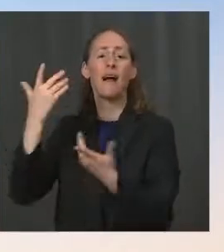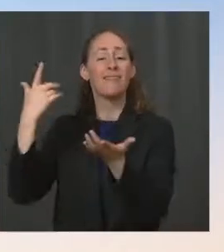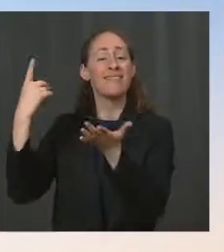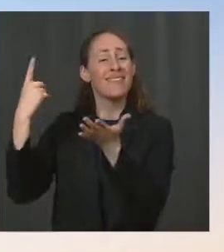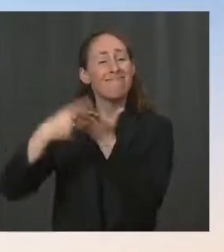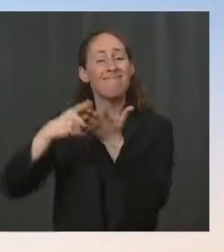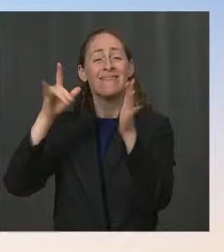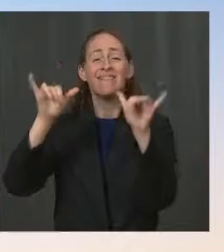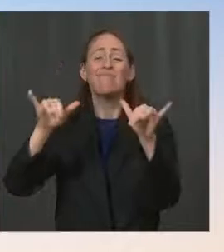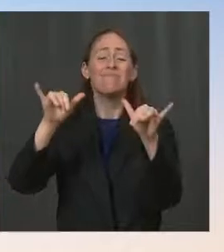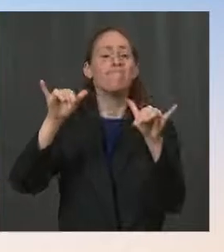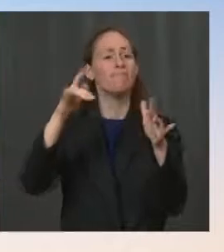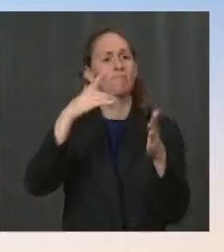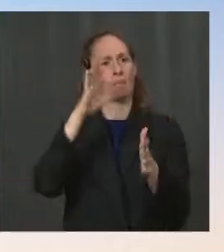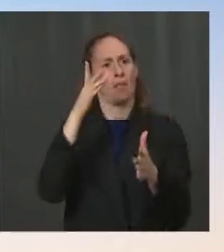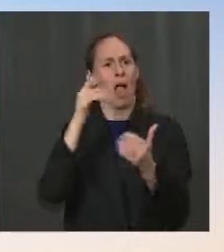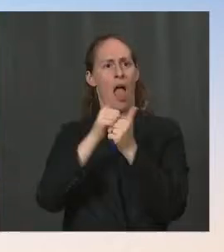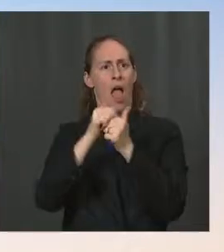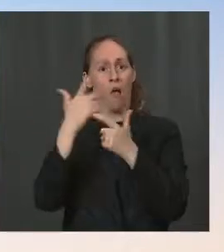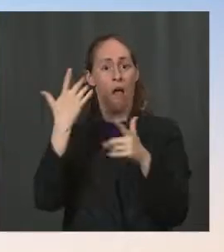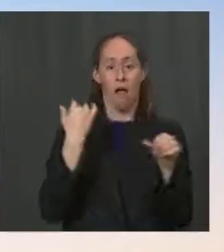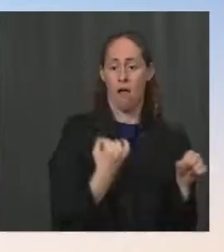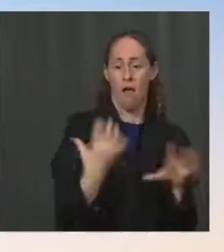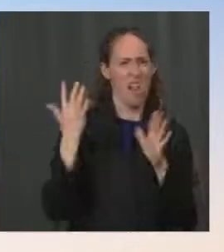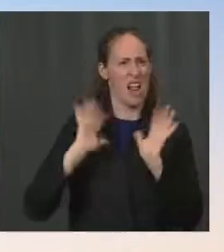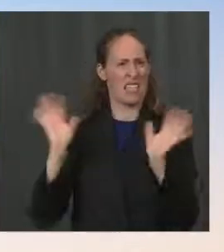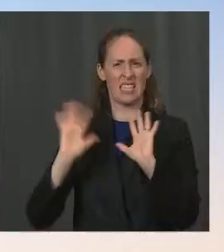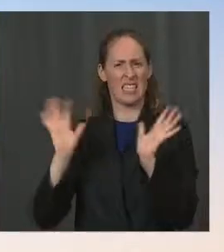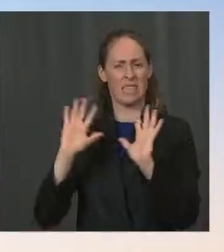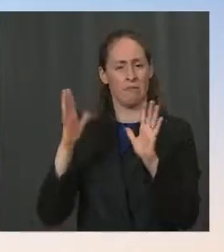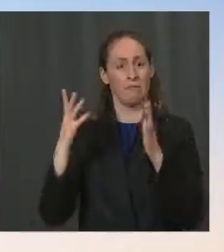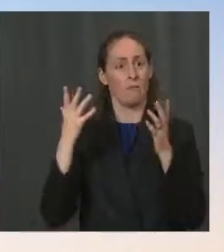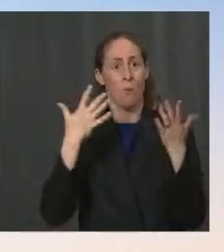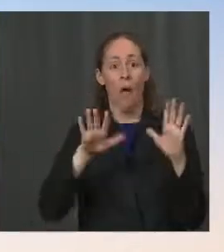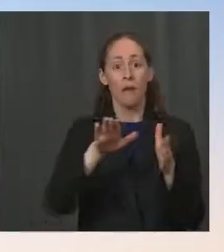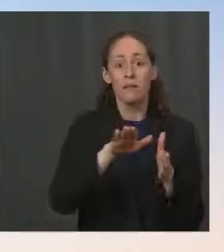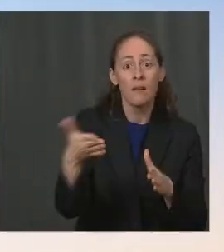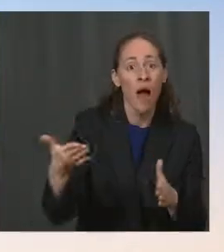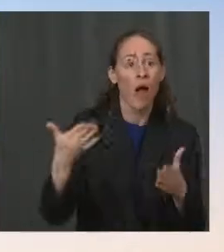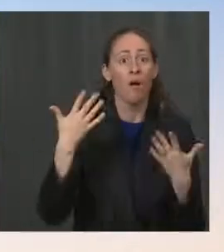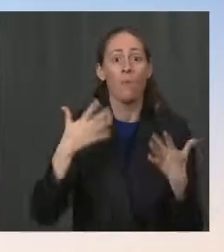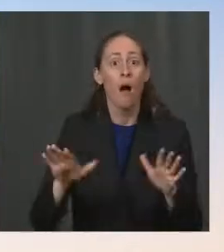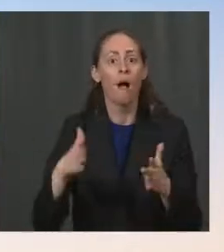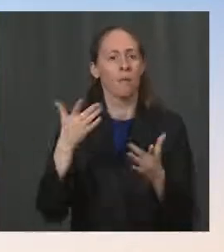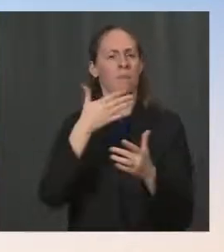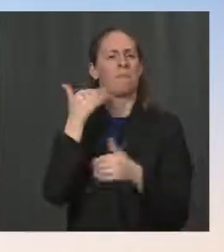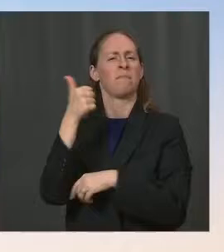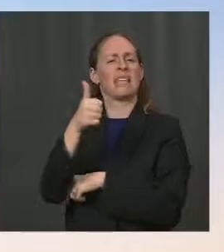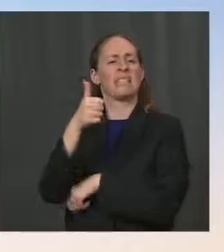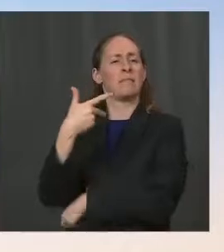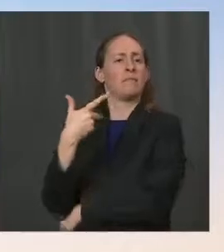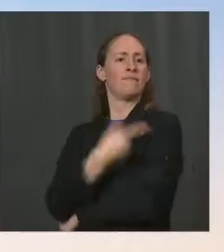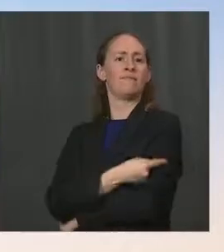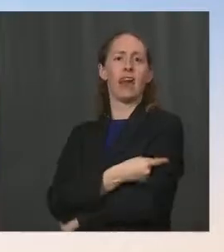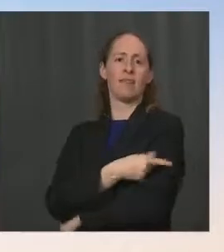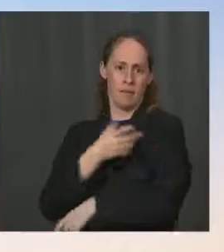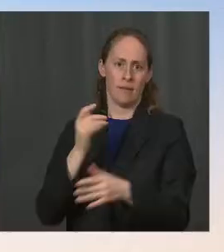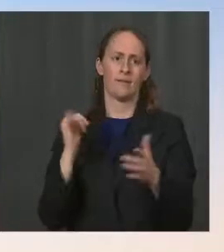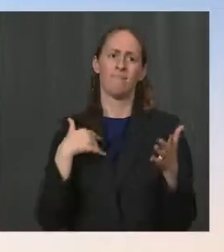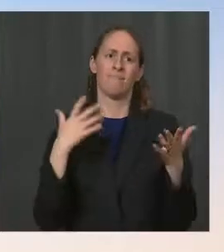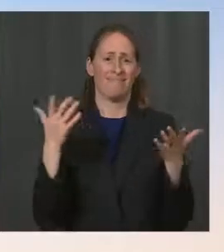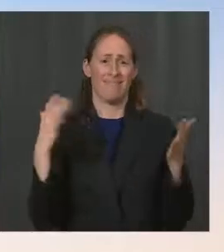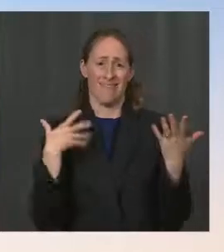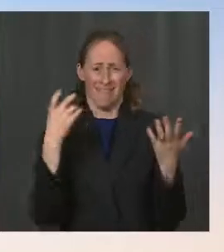from hospitalization and death and serious illness. That is our objective, is to save more lives. So that hasn't changed our messaging.